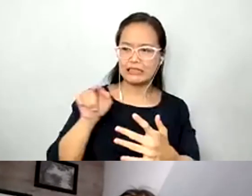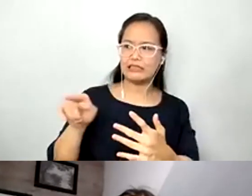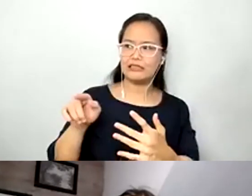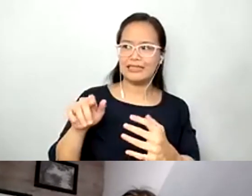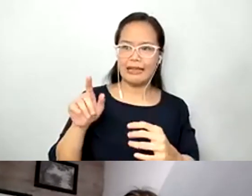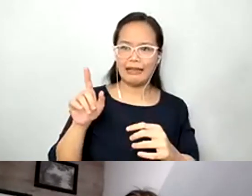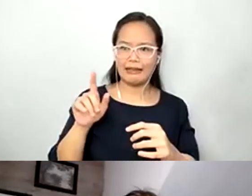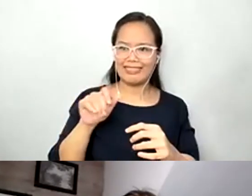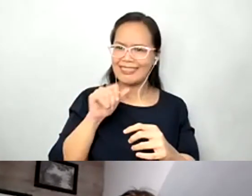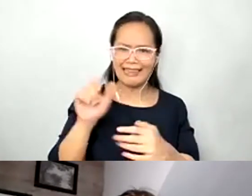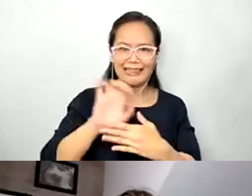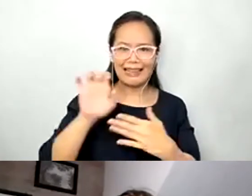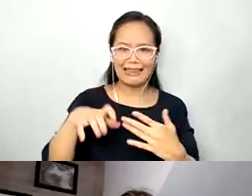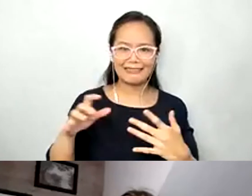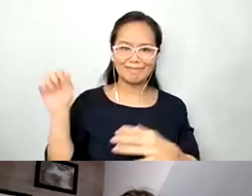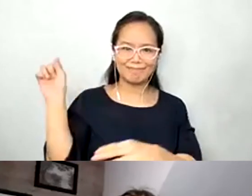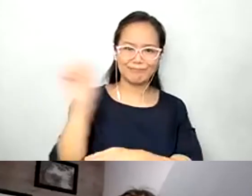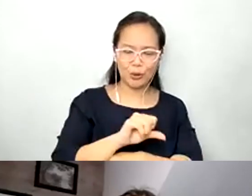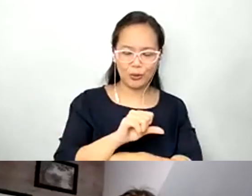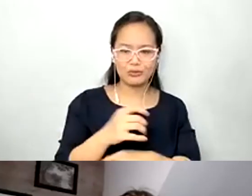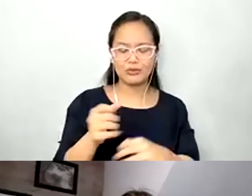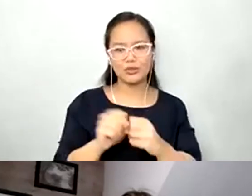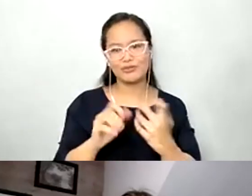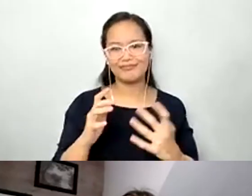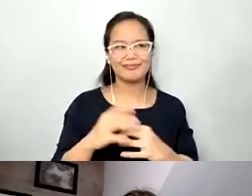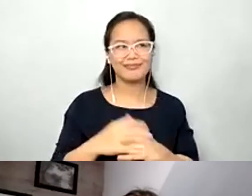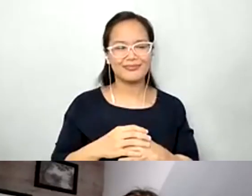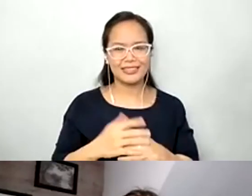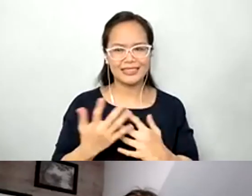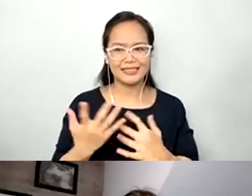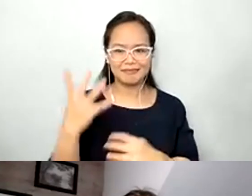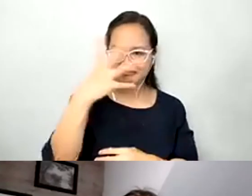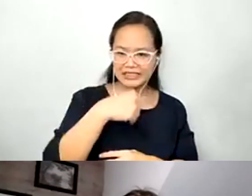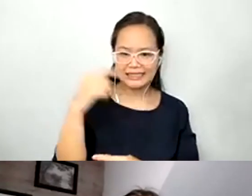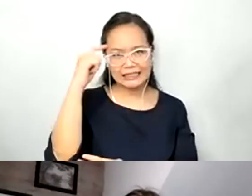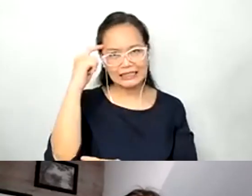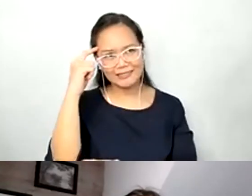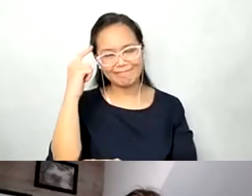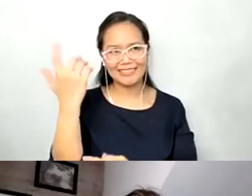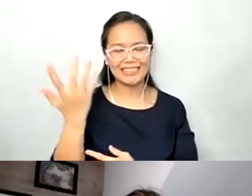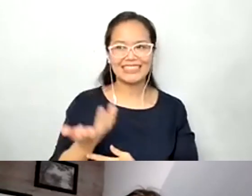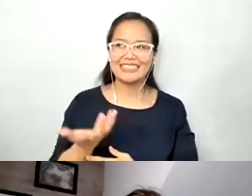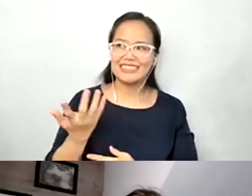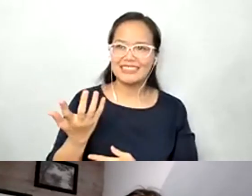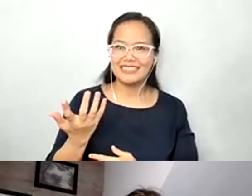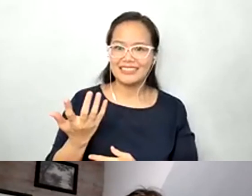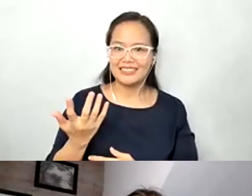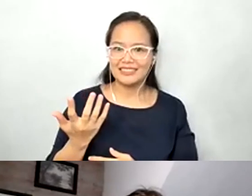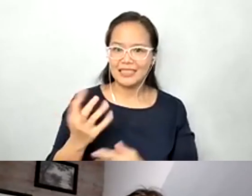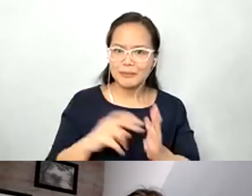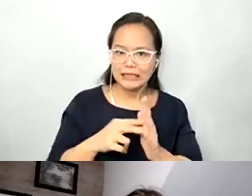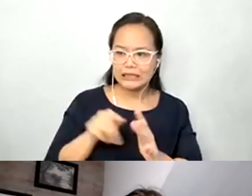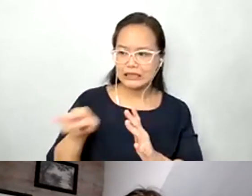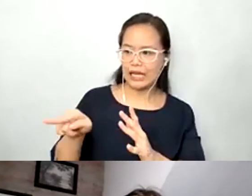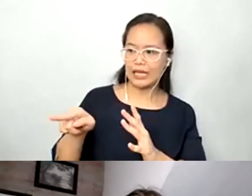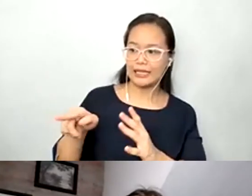So, ang ganda lang na naisipin na tawag dito, papakinggan mo siya kapag hindi